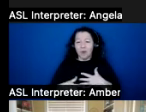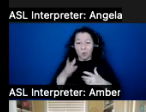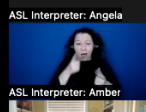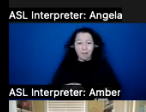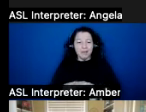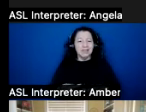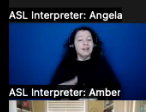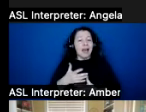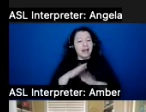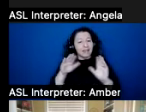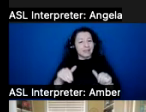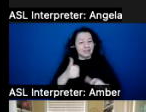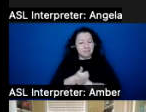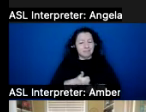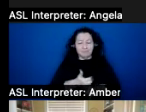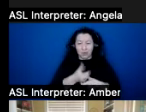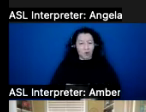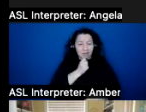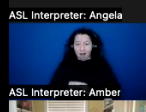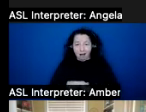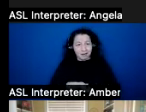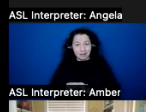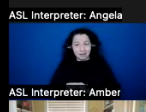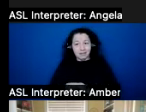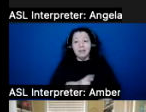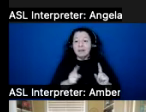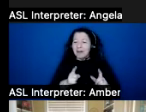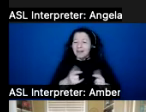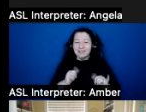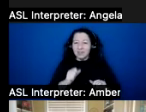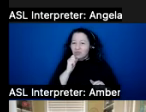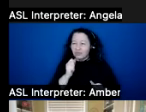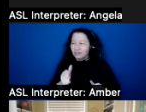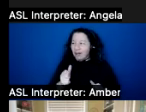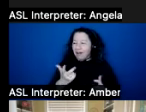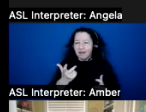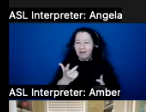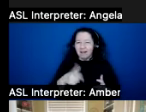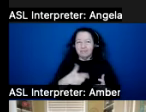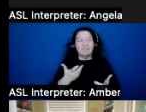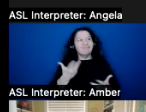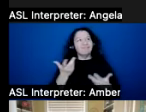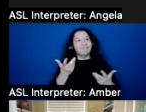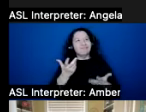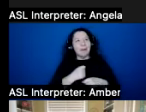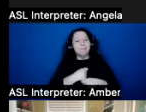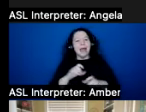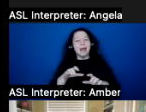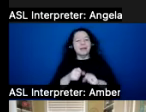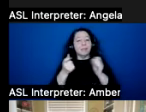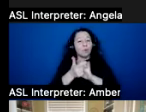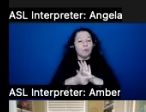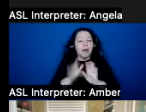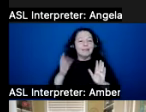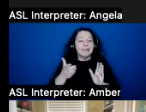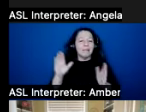believe. But that still shouldn't diminish the serious nature of the crime. And to assure victims